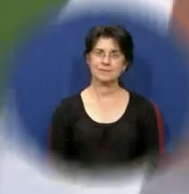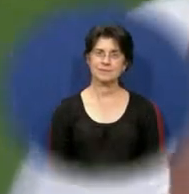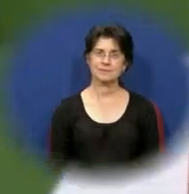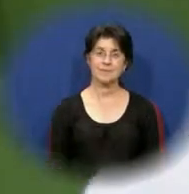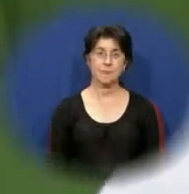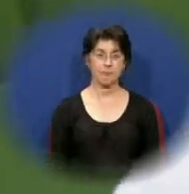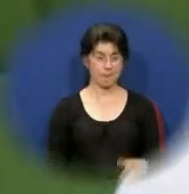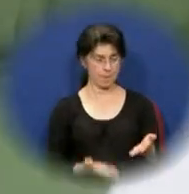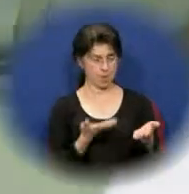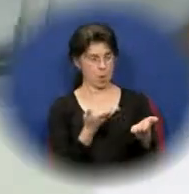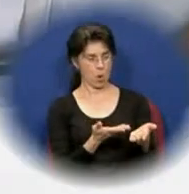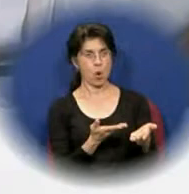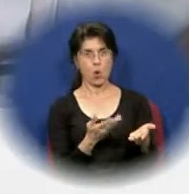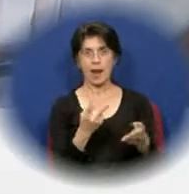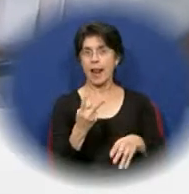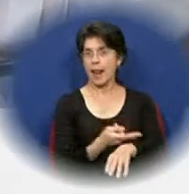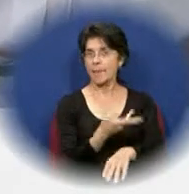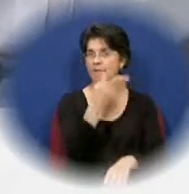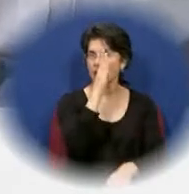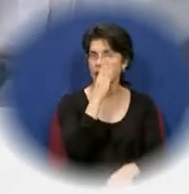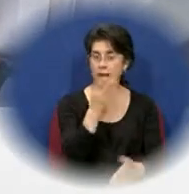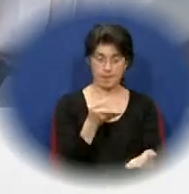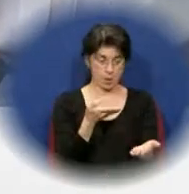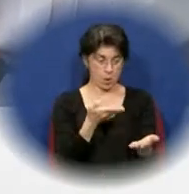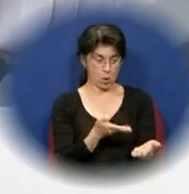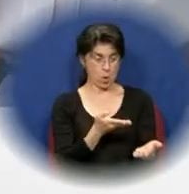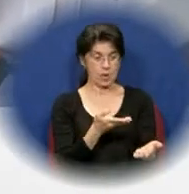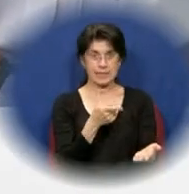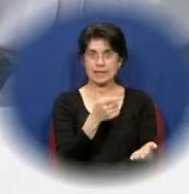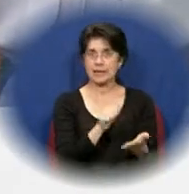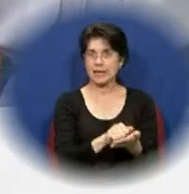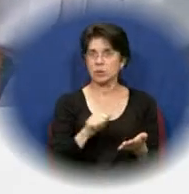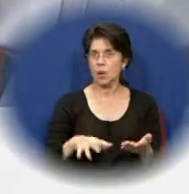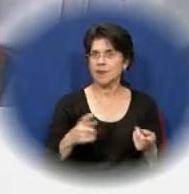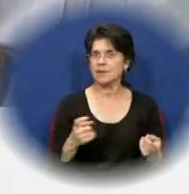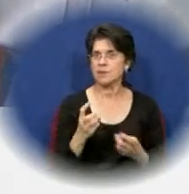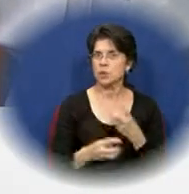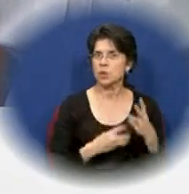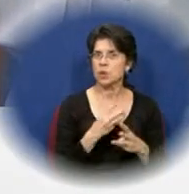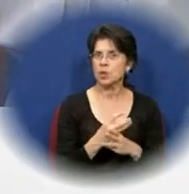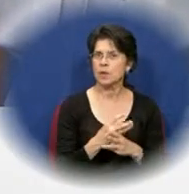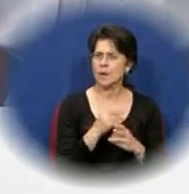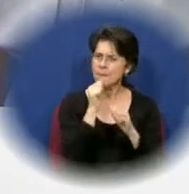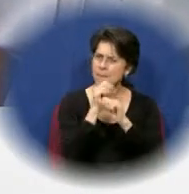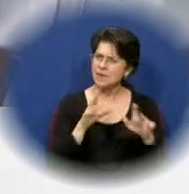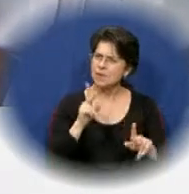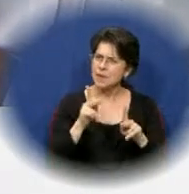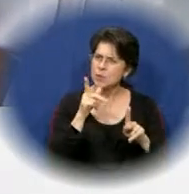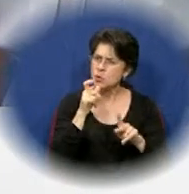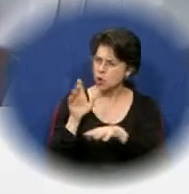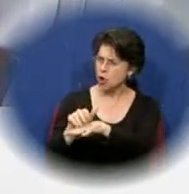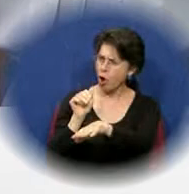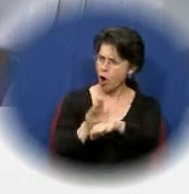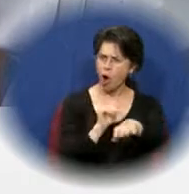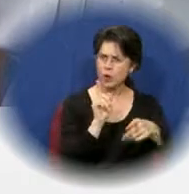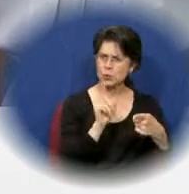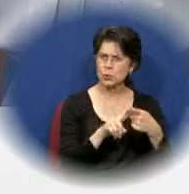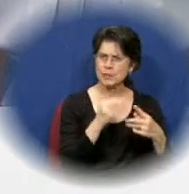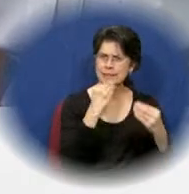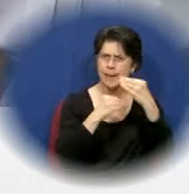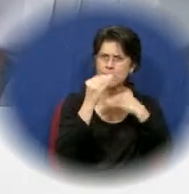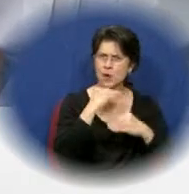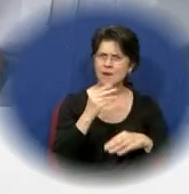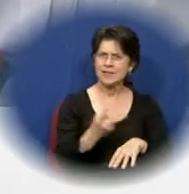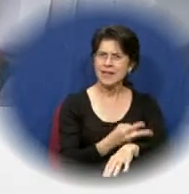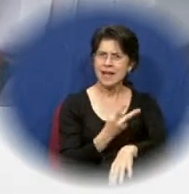Behold the Lamb of God. Behold him who takes away the sins of the world. Blessed are those called to the supper of the Lamb. Lord, I am not worthy that